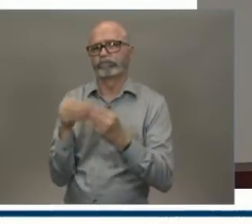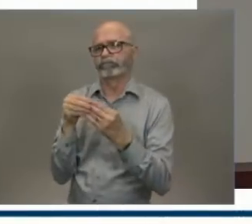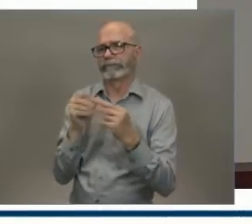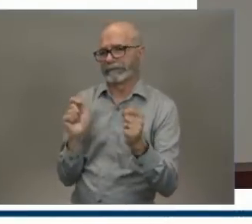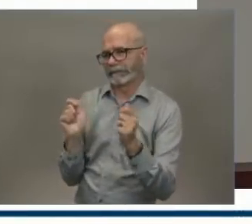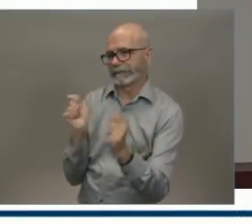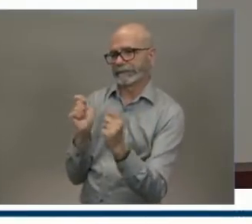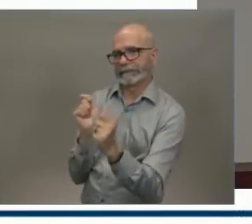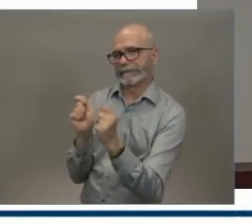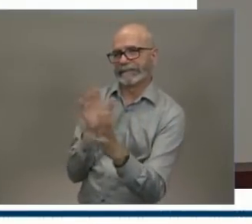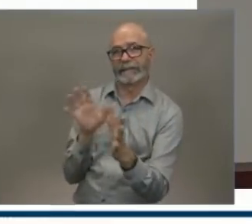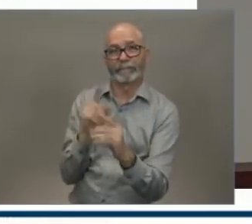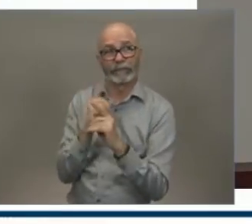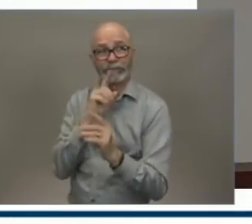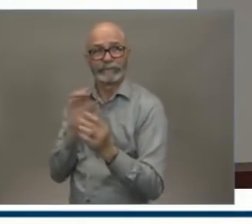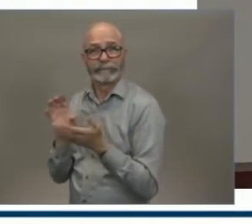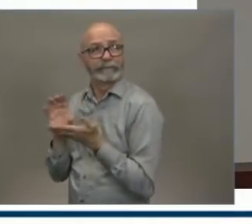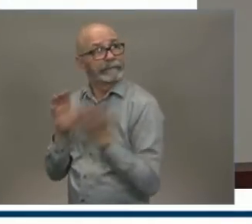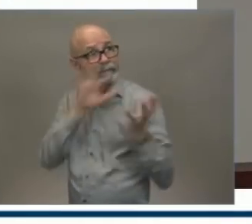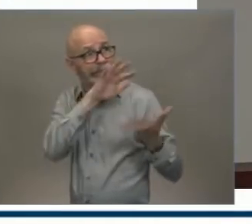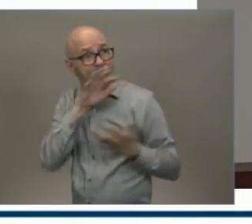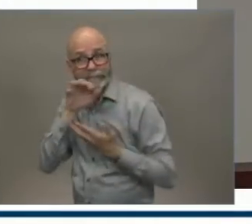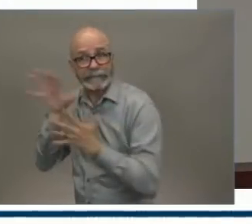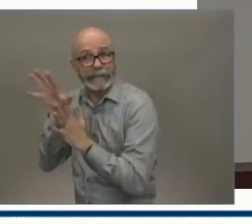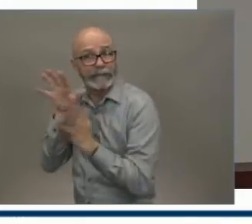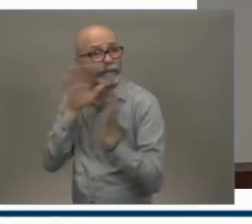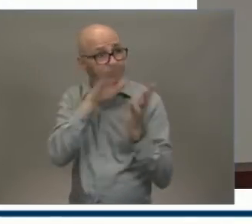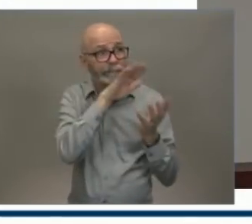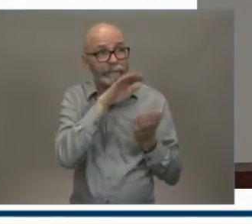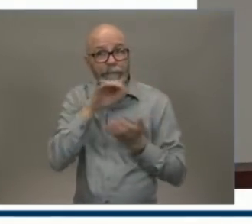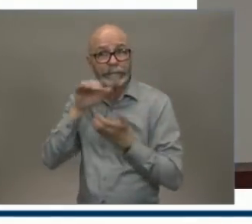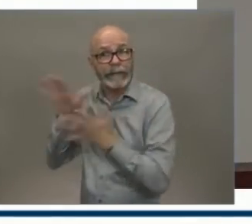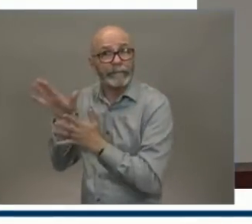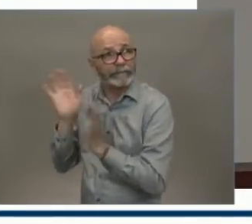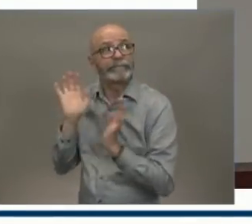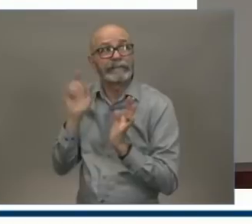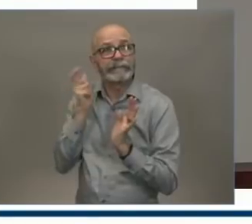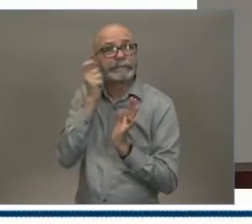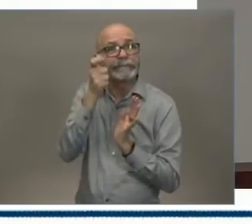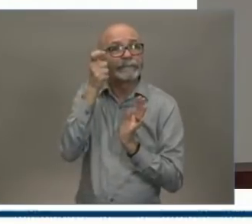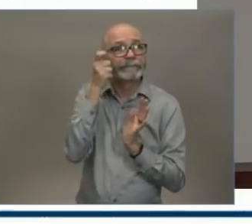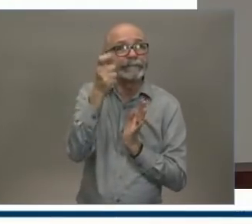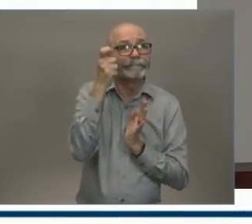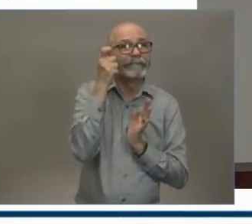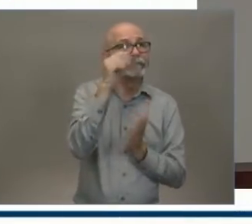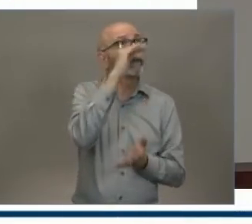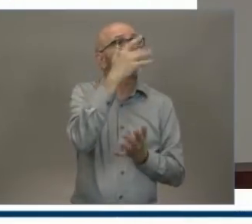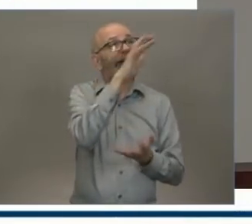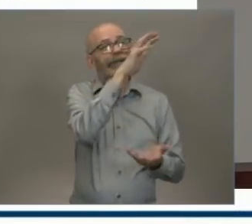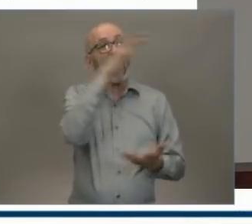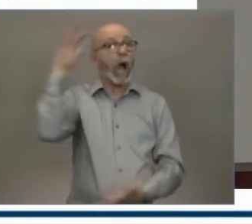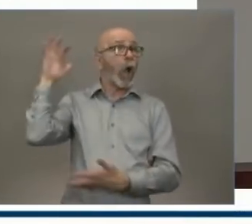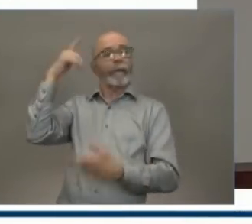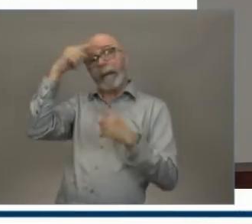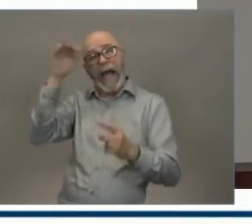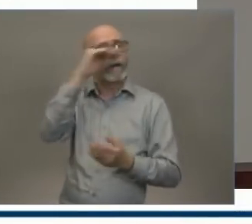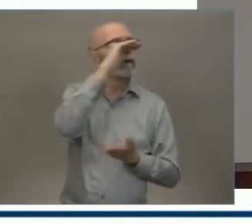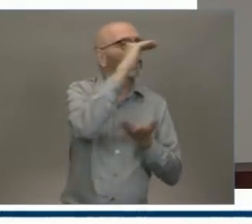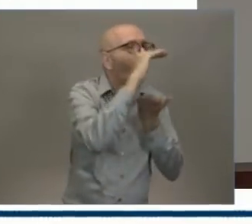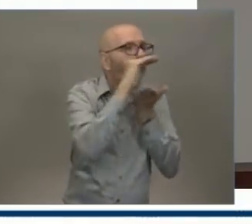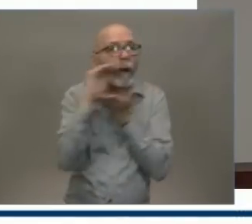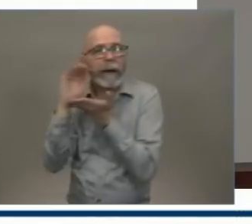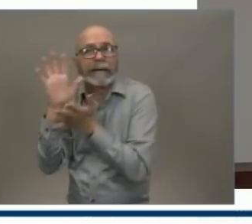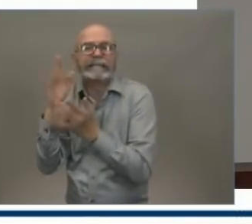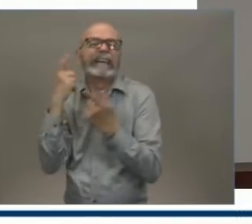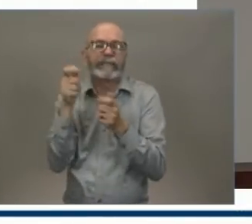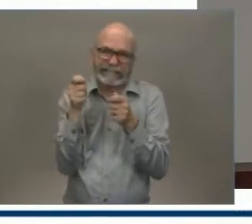our distribution and our vaccine clinics in anticipation of decreases or even increases. So one day we turned around and